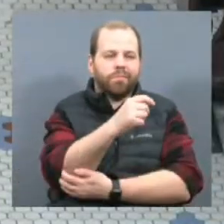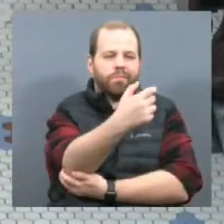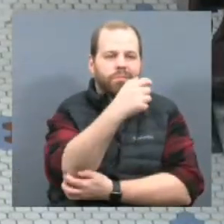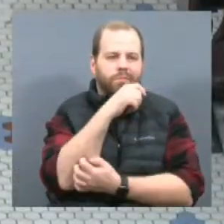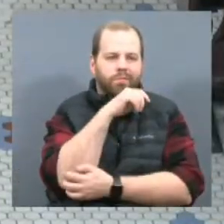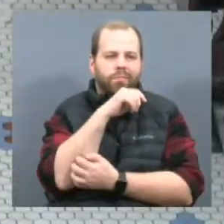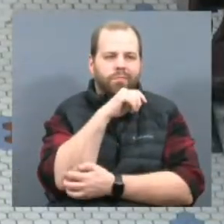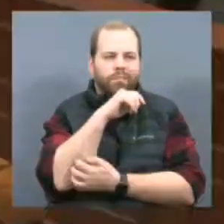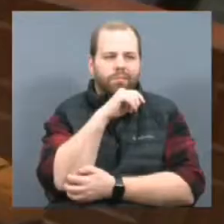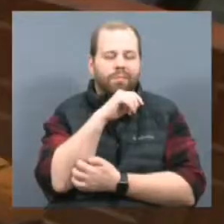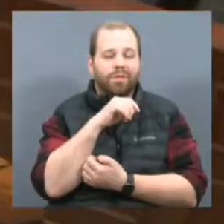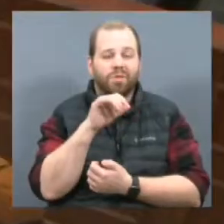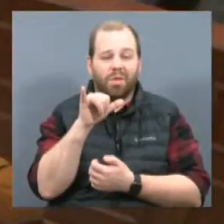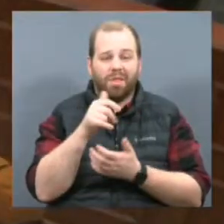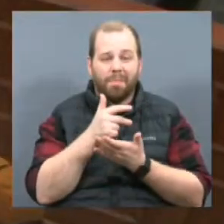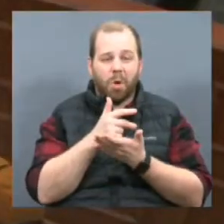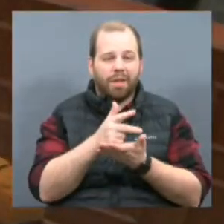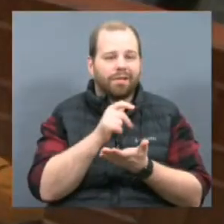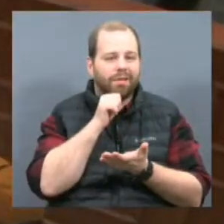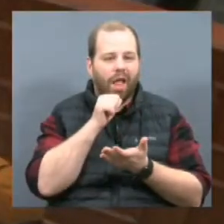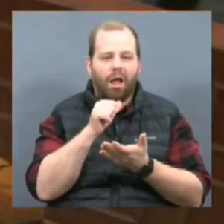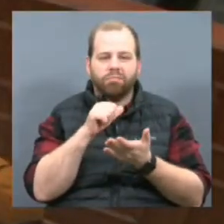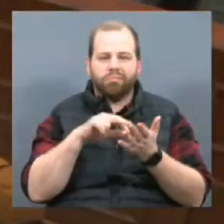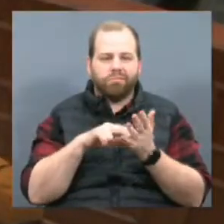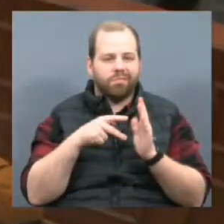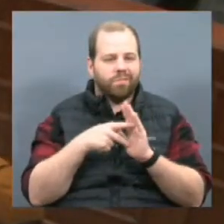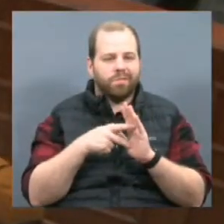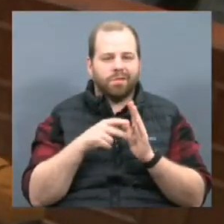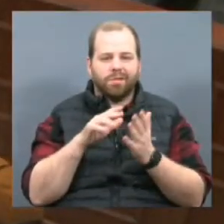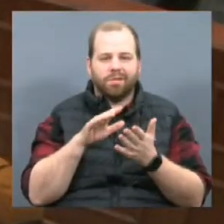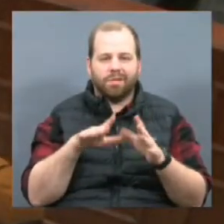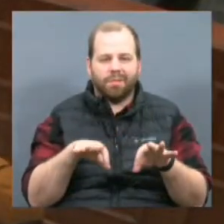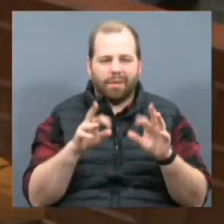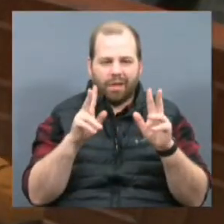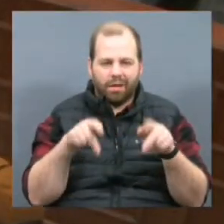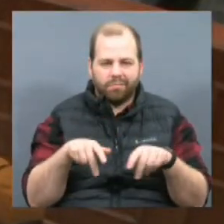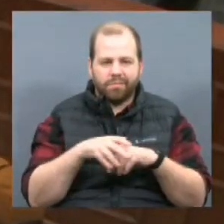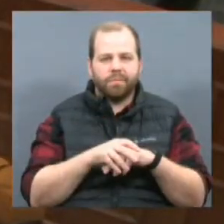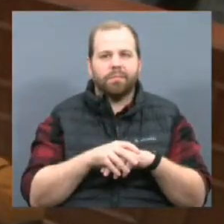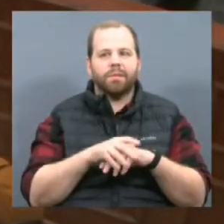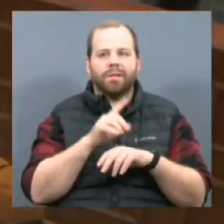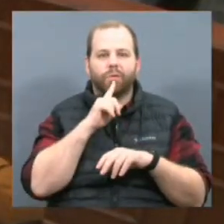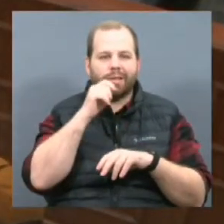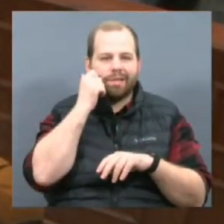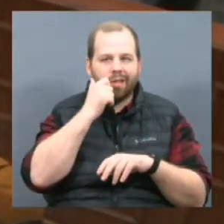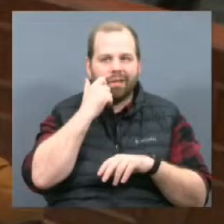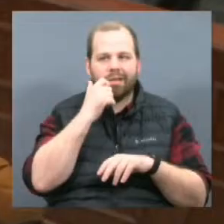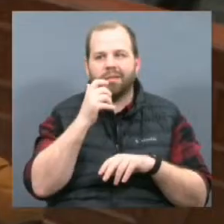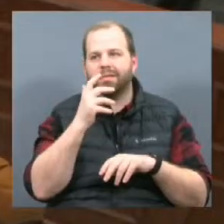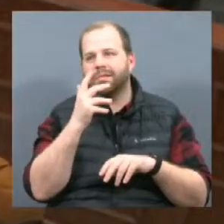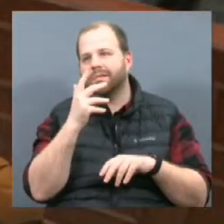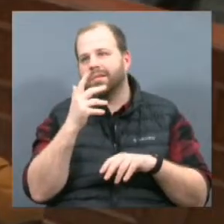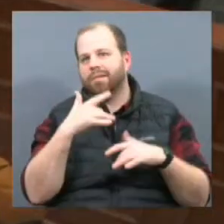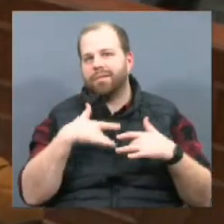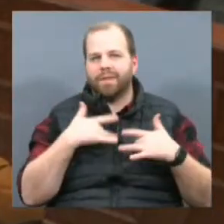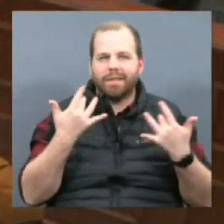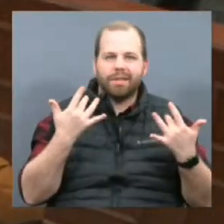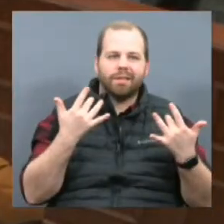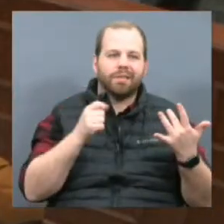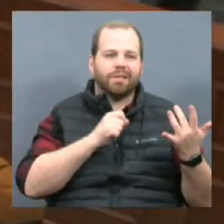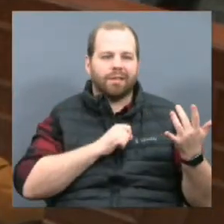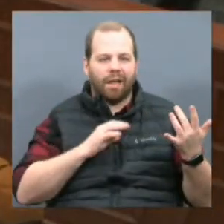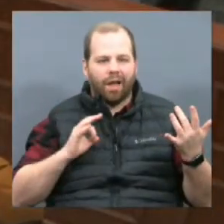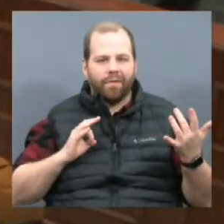it's not for the school So this is pickup. just for events? Well, it's for daily, I wouldn't even say events. It's for mass, for staff, for events. It's